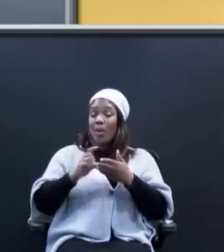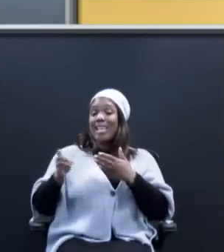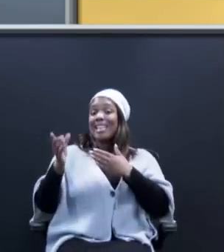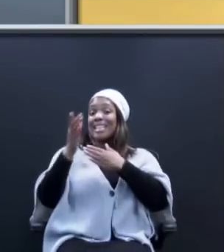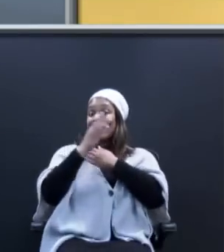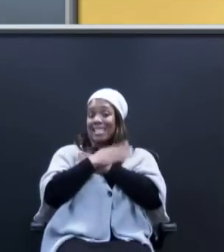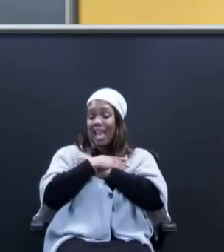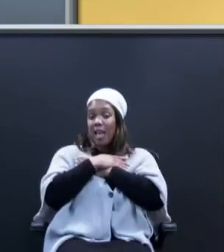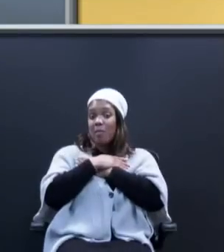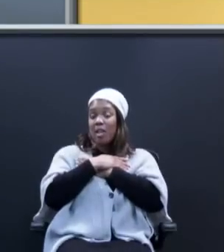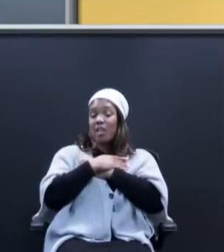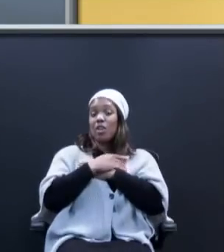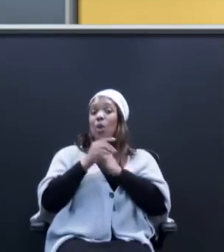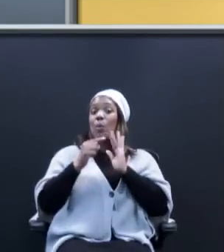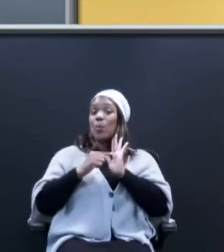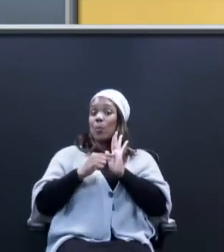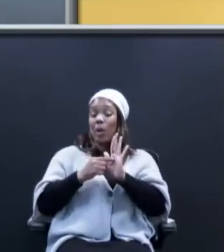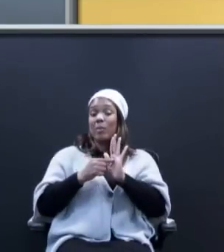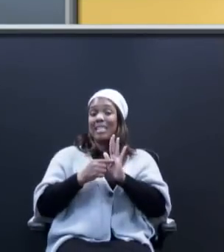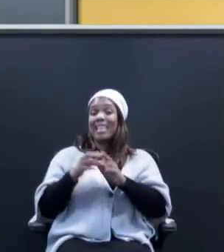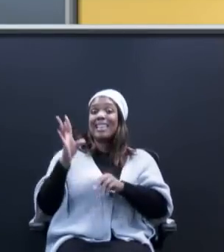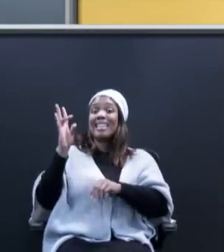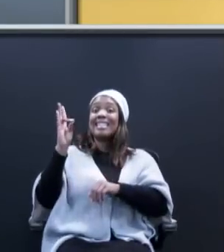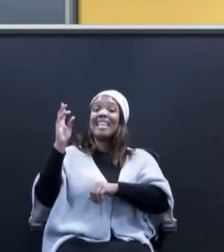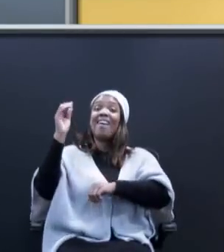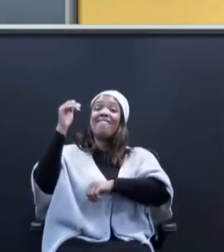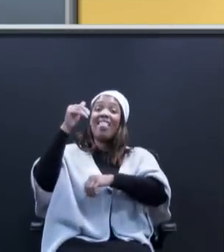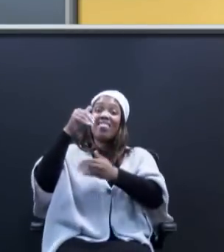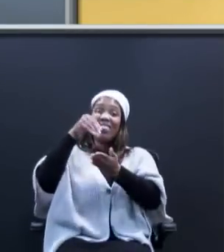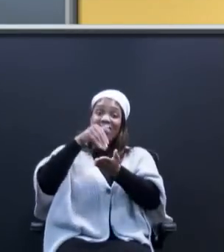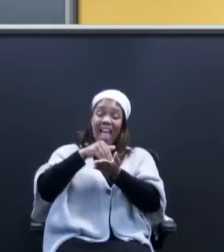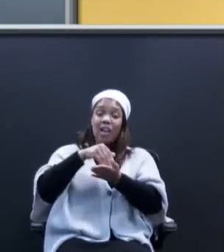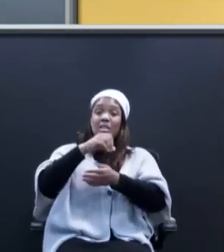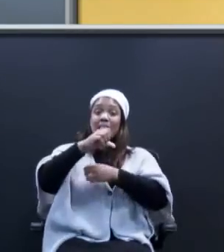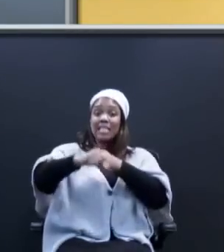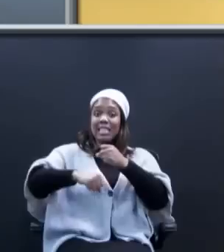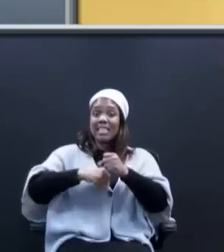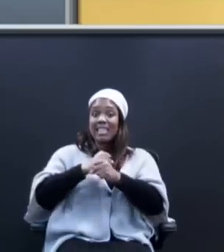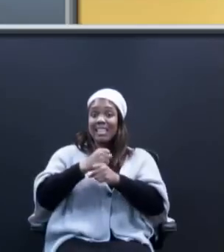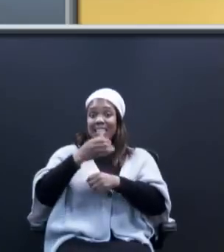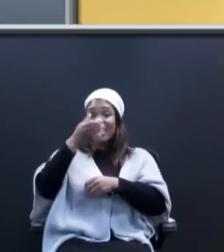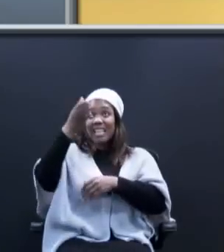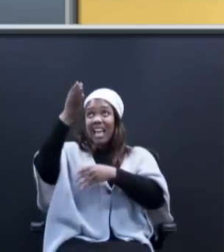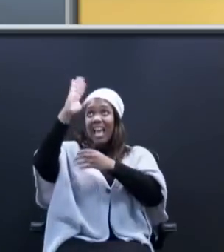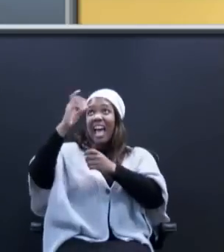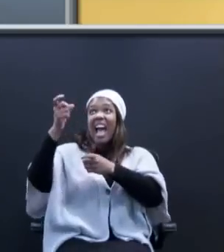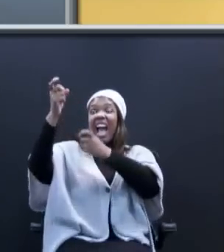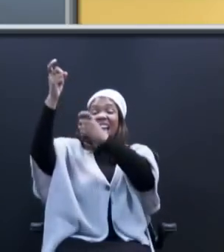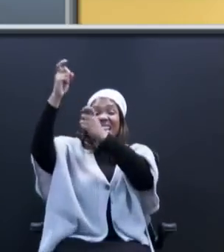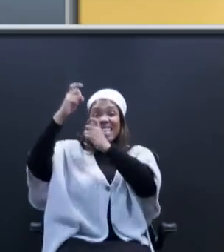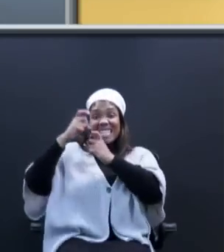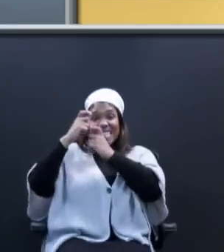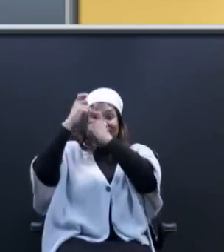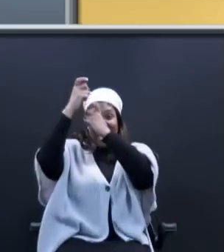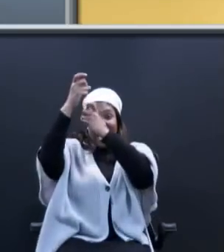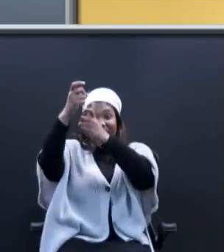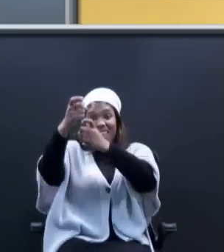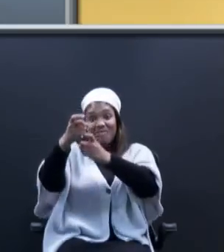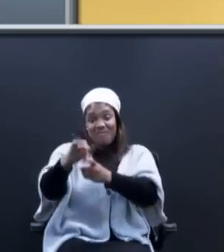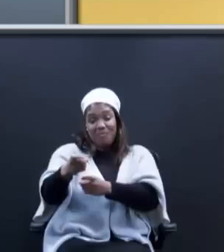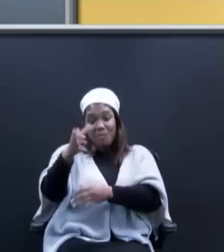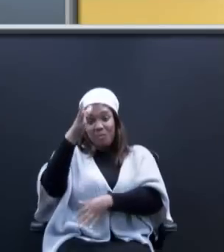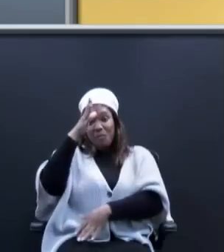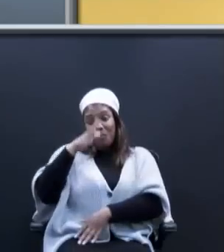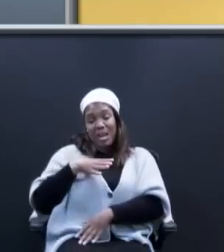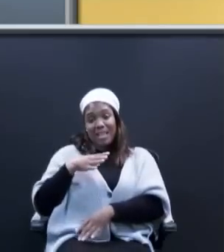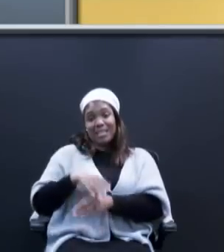man. The Lord is telling you over and over and over, you got 7,000 years to get this thing right.